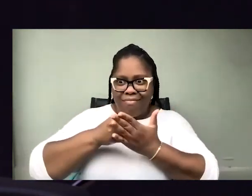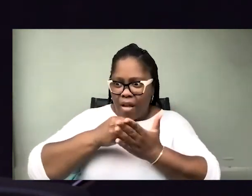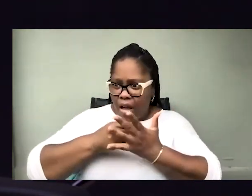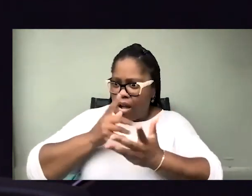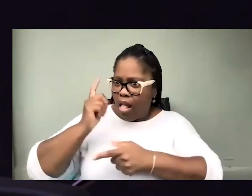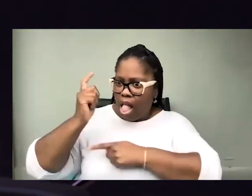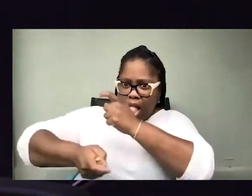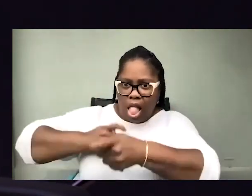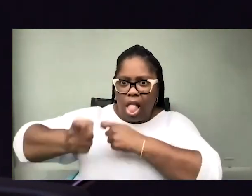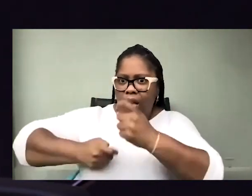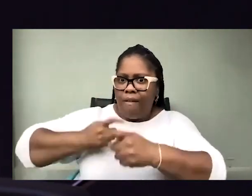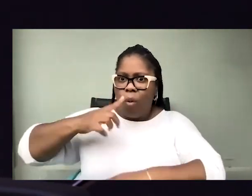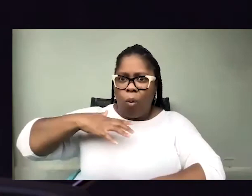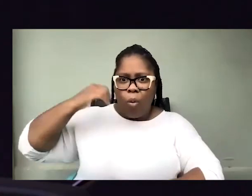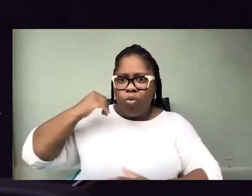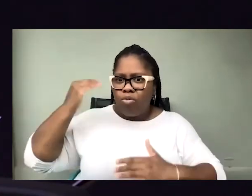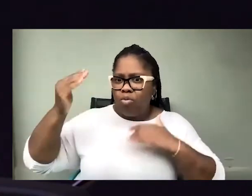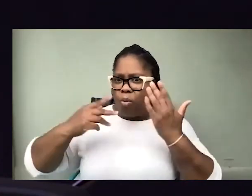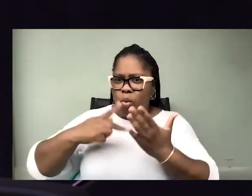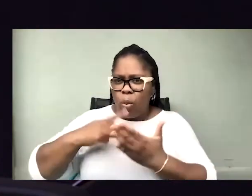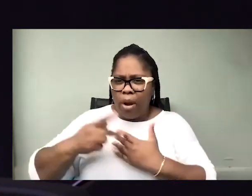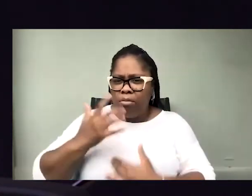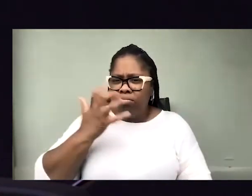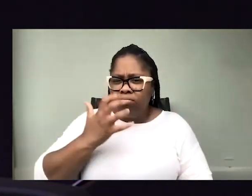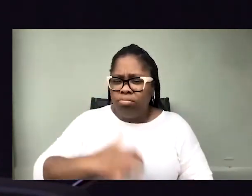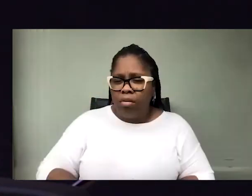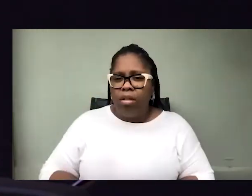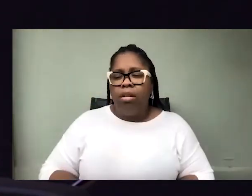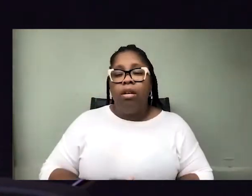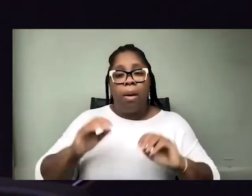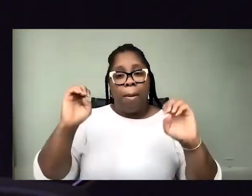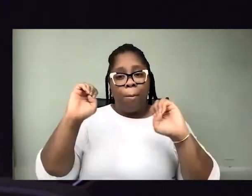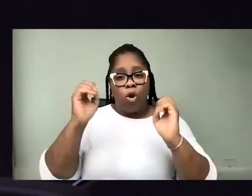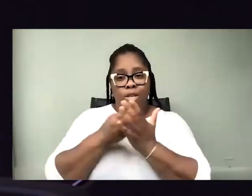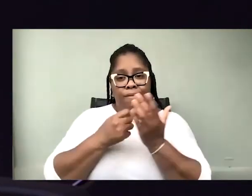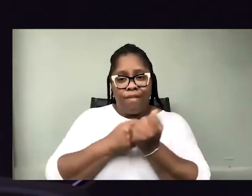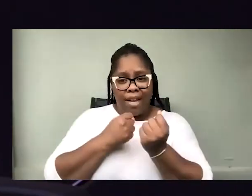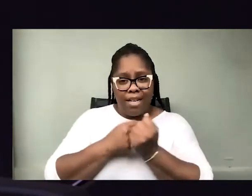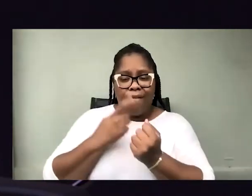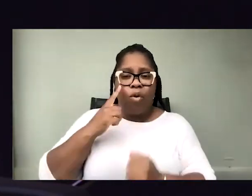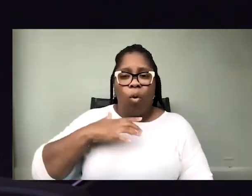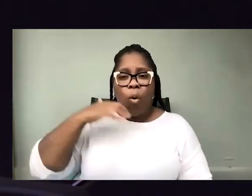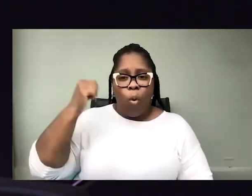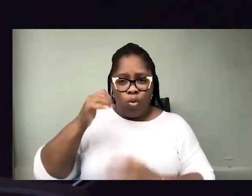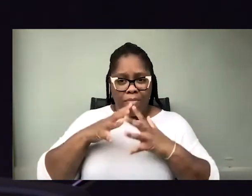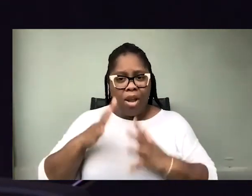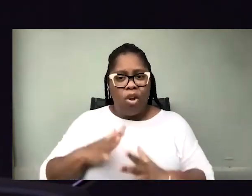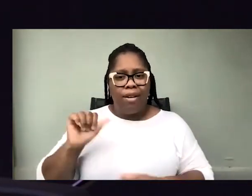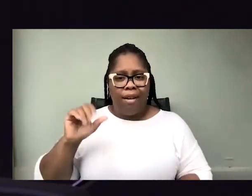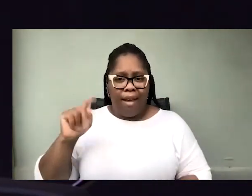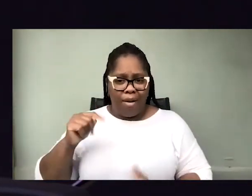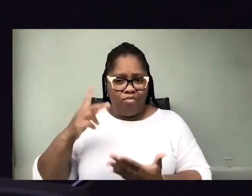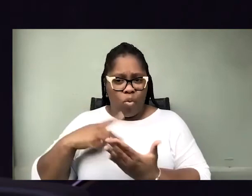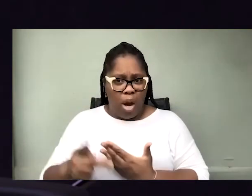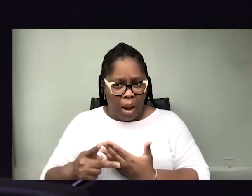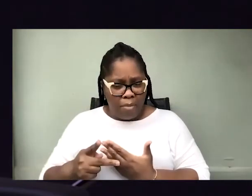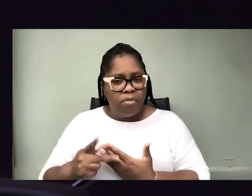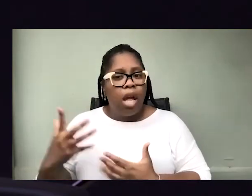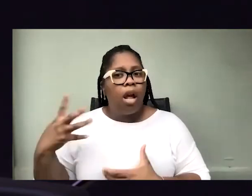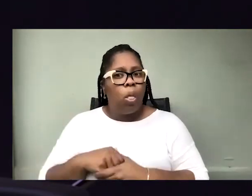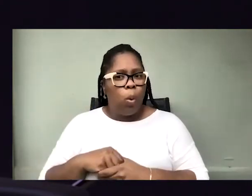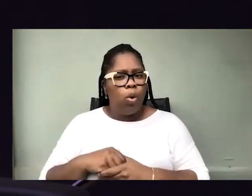adult programs. The emergency funding that we received for Older Americans Act programs came with a lot